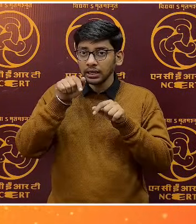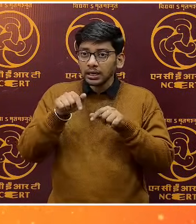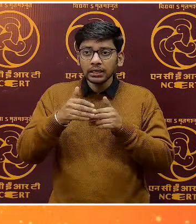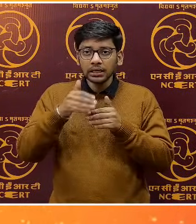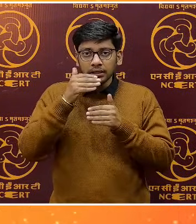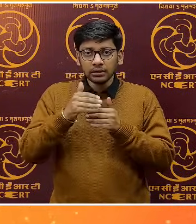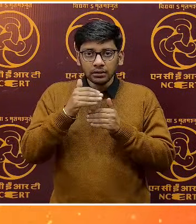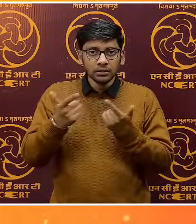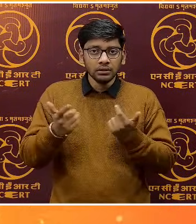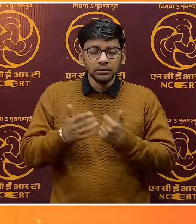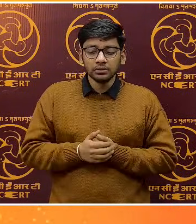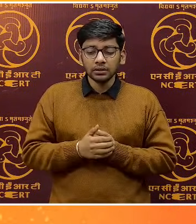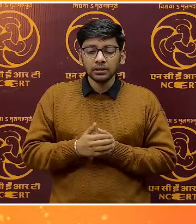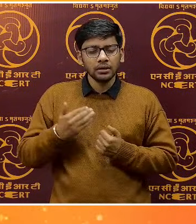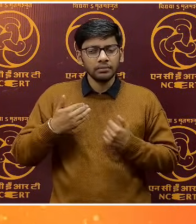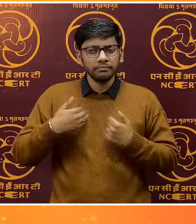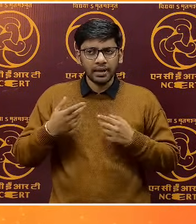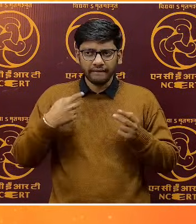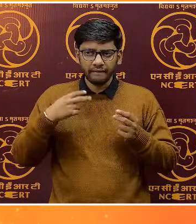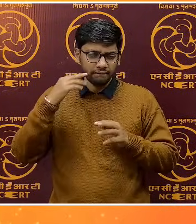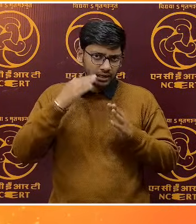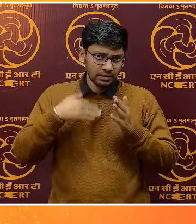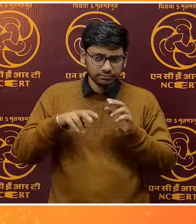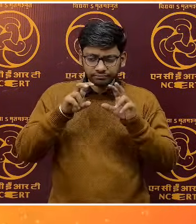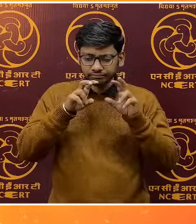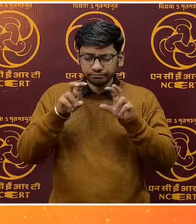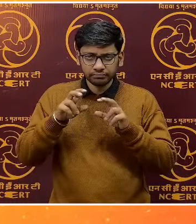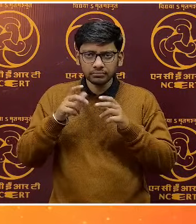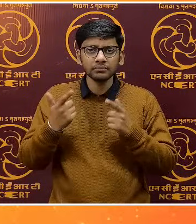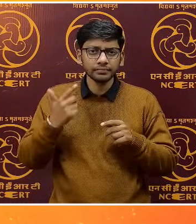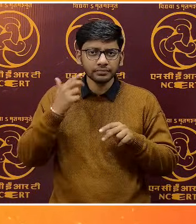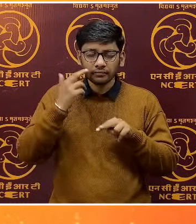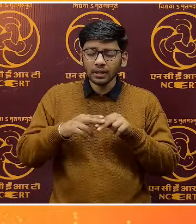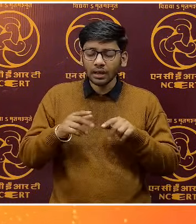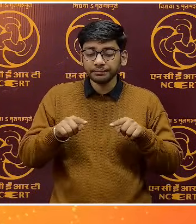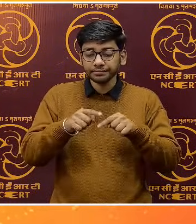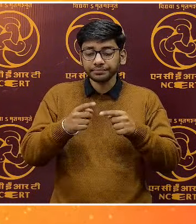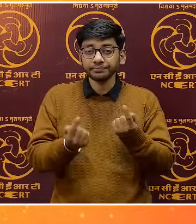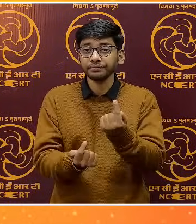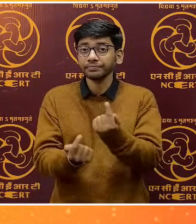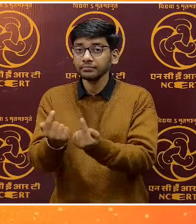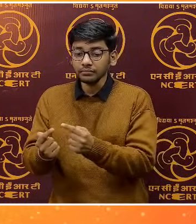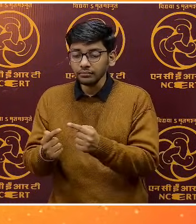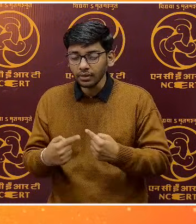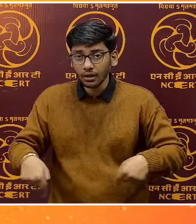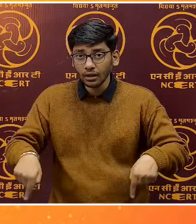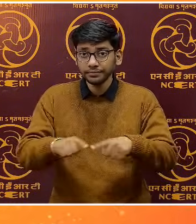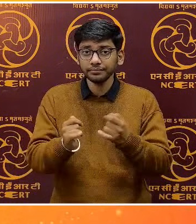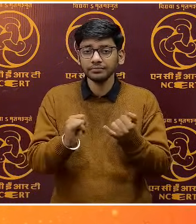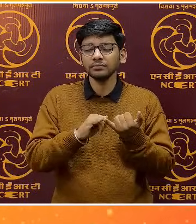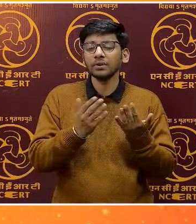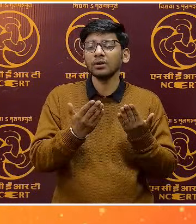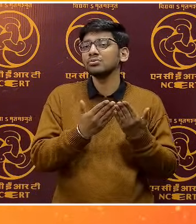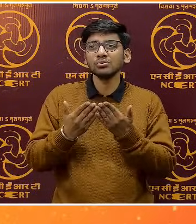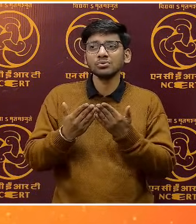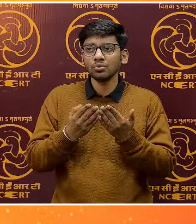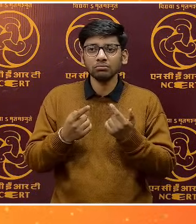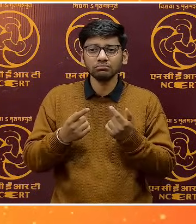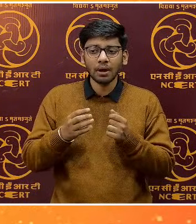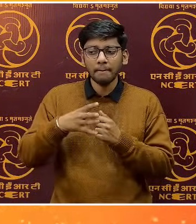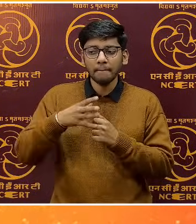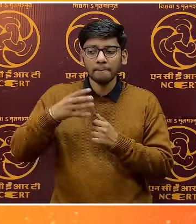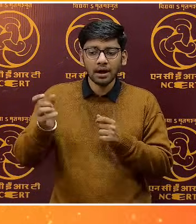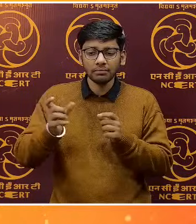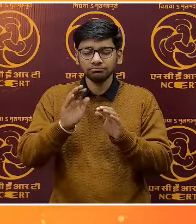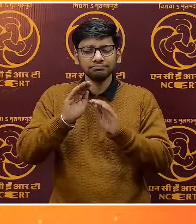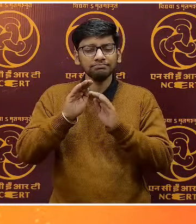on. From my perspective, I can see that it is a playground, a school playground, and all the kids are out there